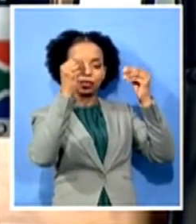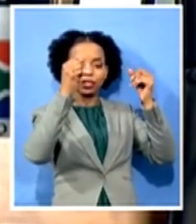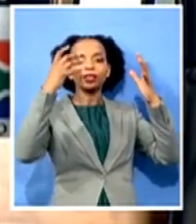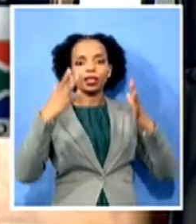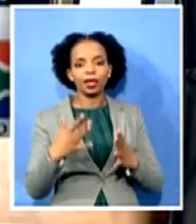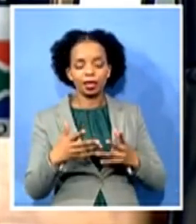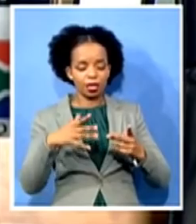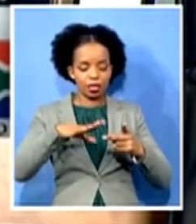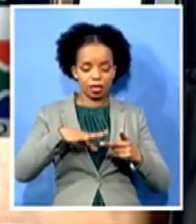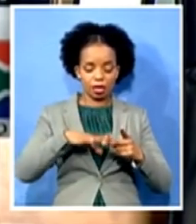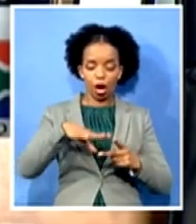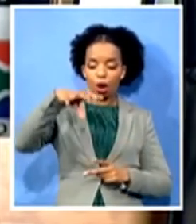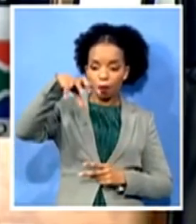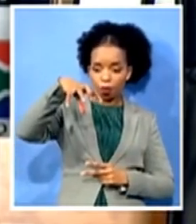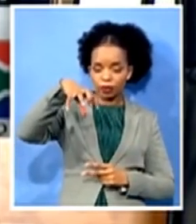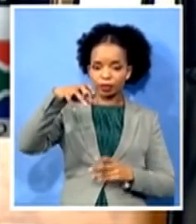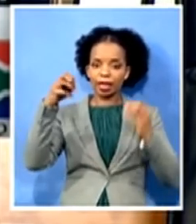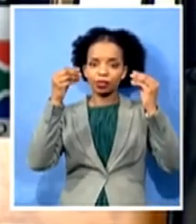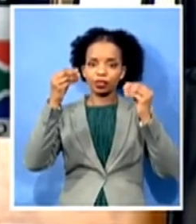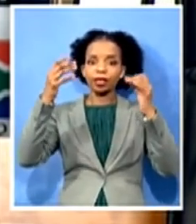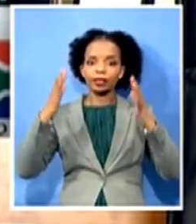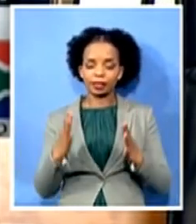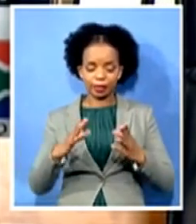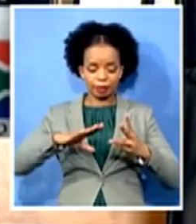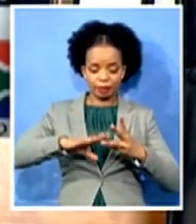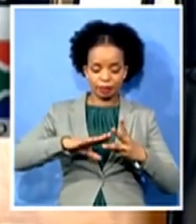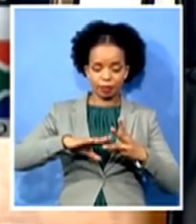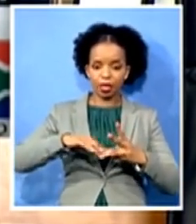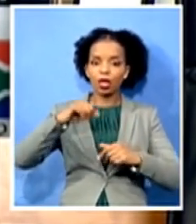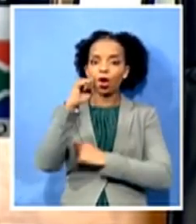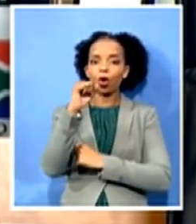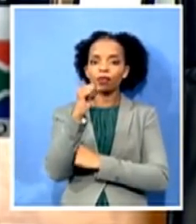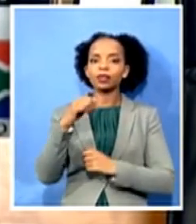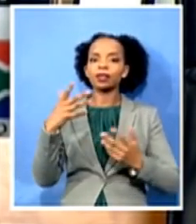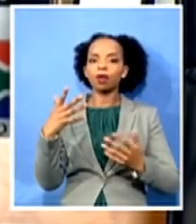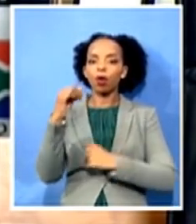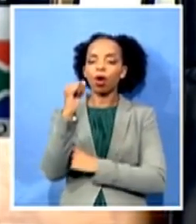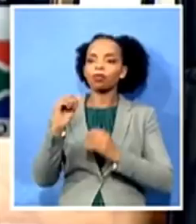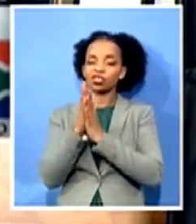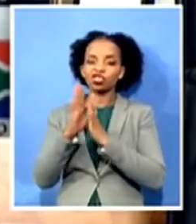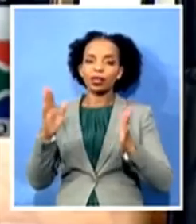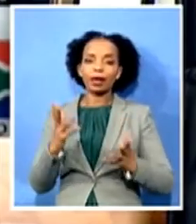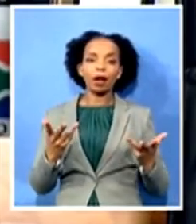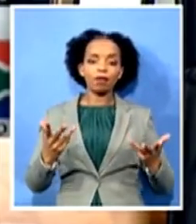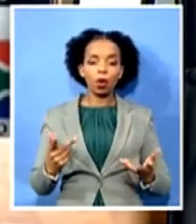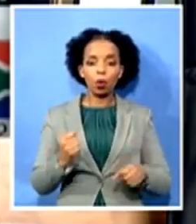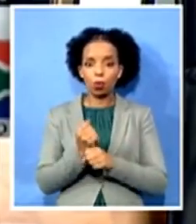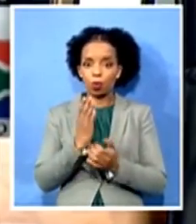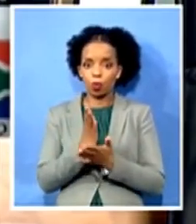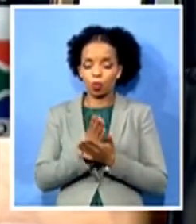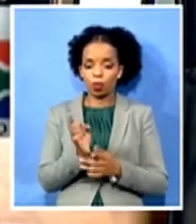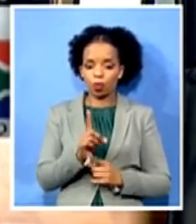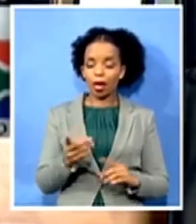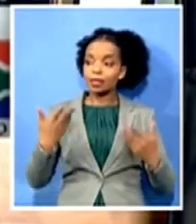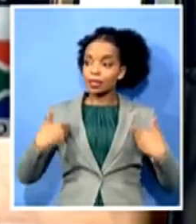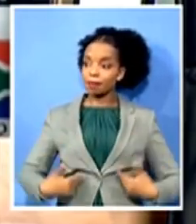of Auditor General to ensure that he covers himself. Those, according to